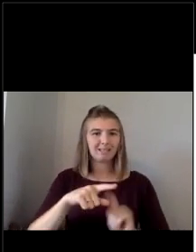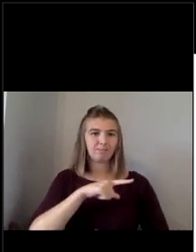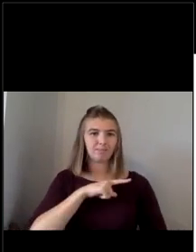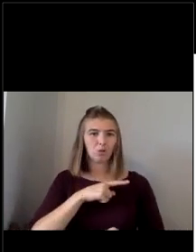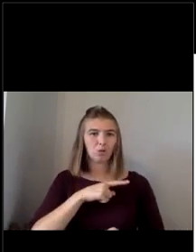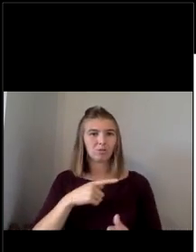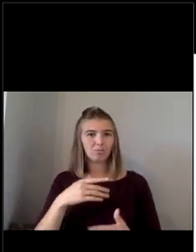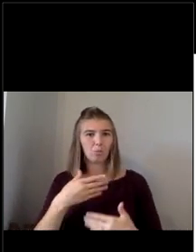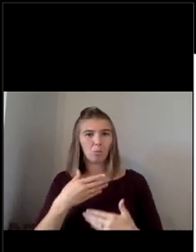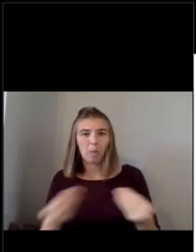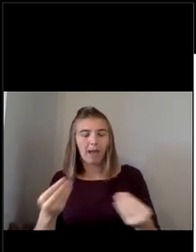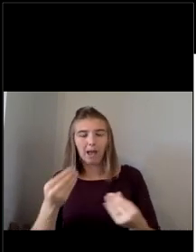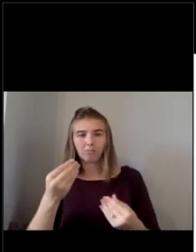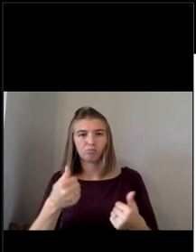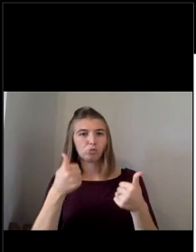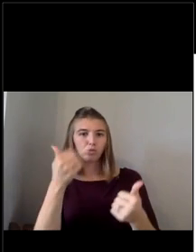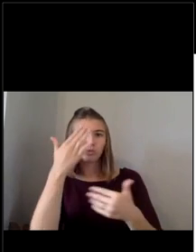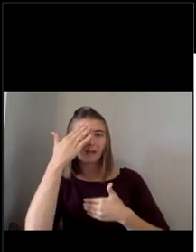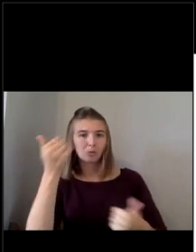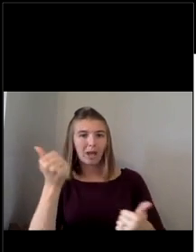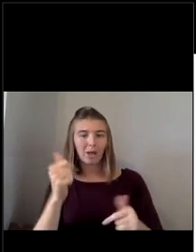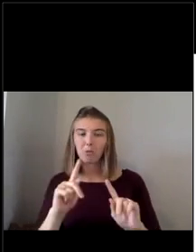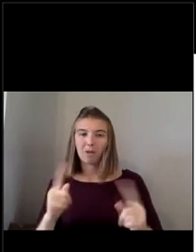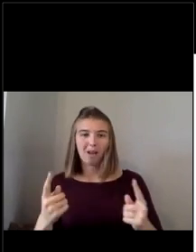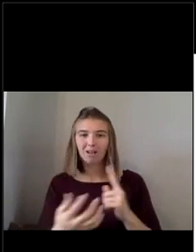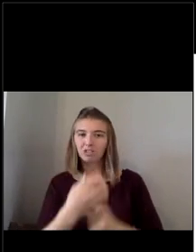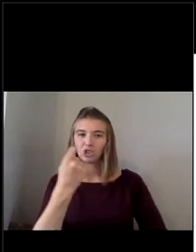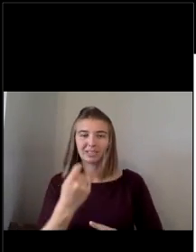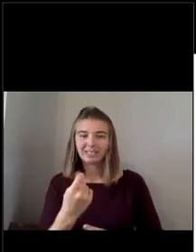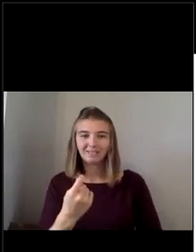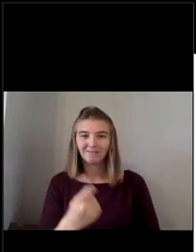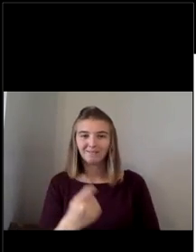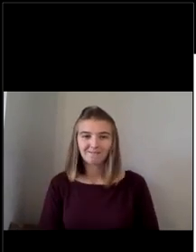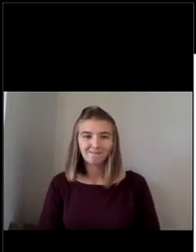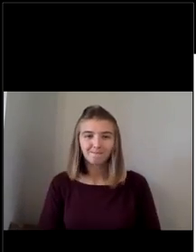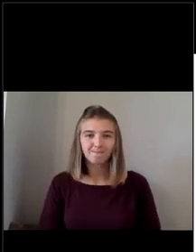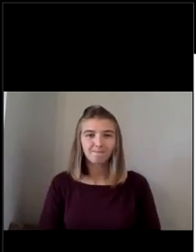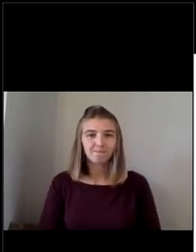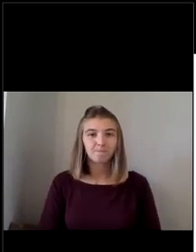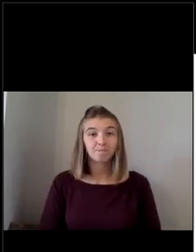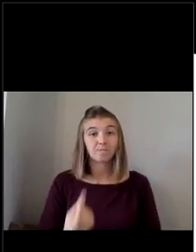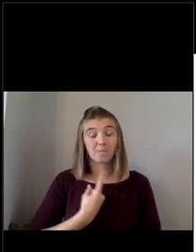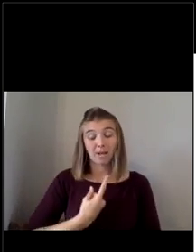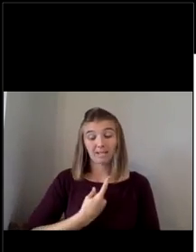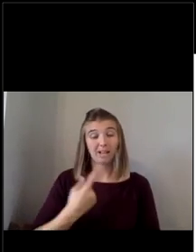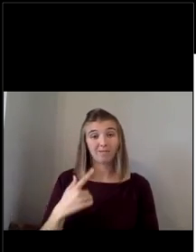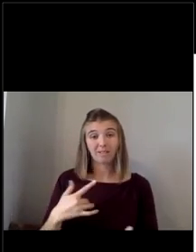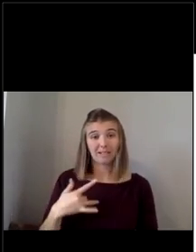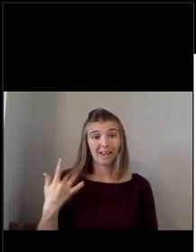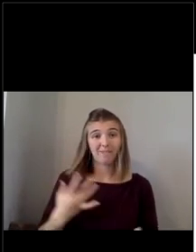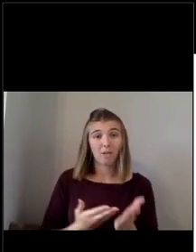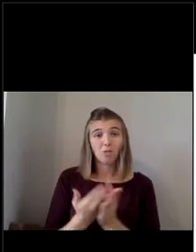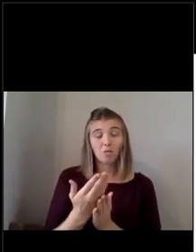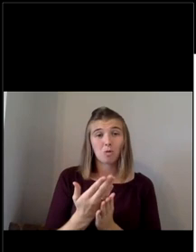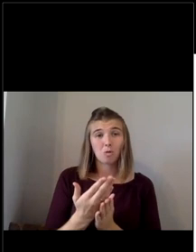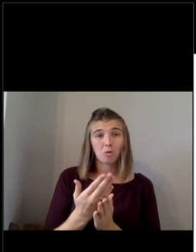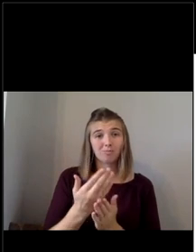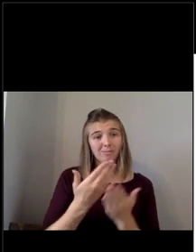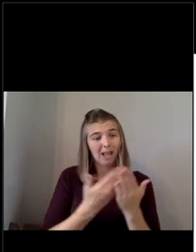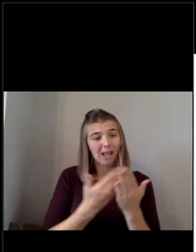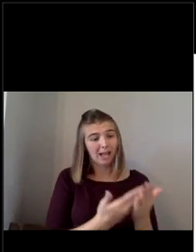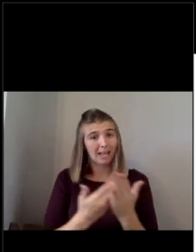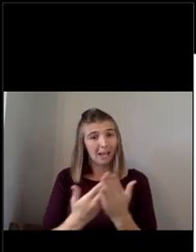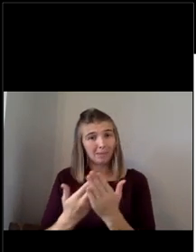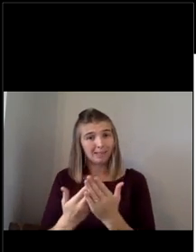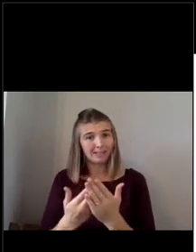cannot thrive. And having lived the nomadic existence of an academic, I've started from scratch at least 5 times in my adult